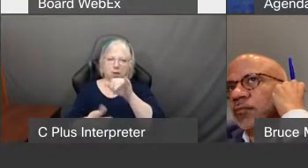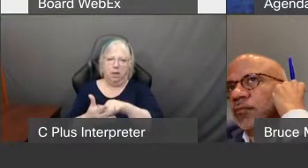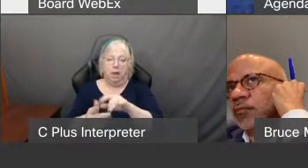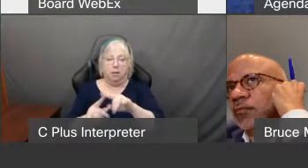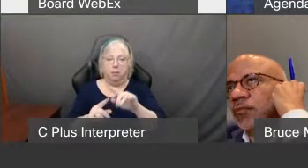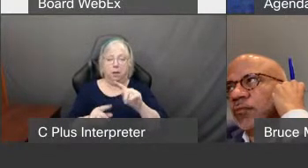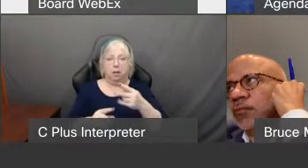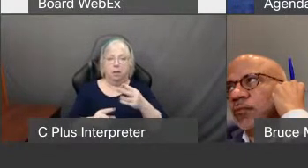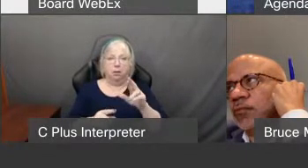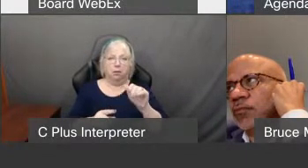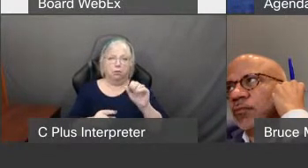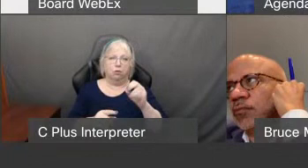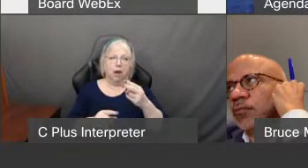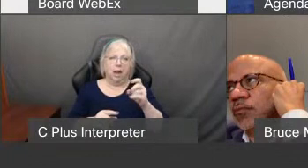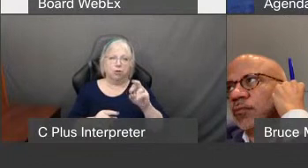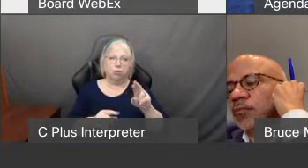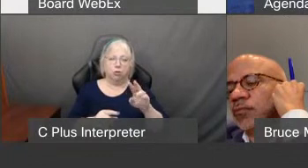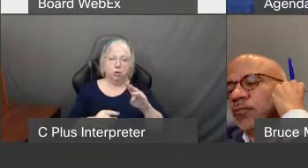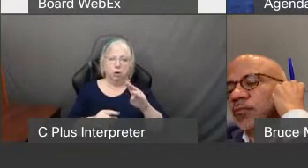not a city-owned facility.